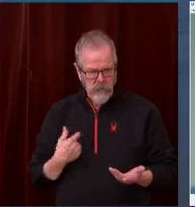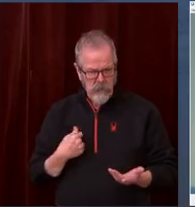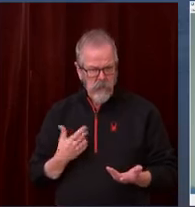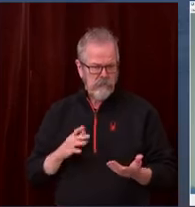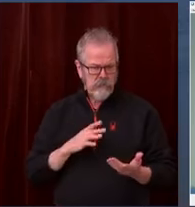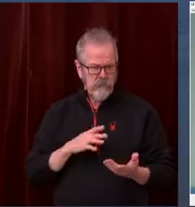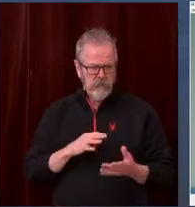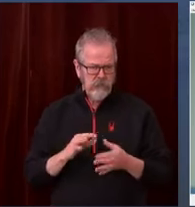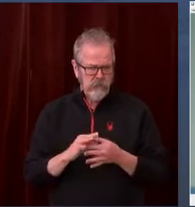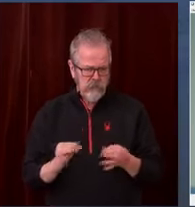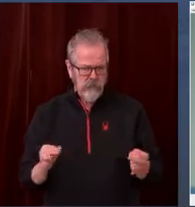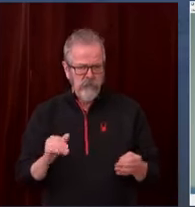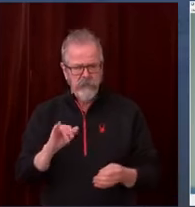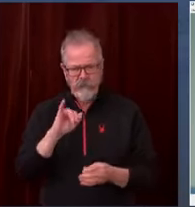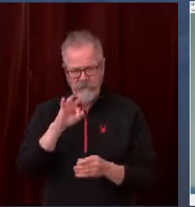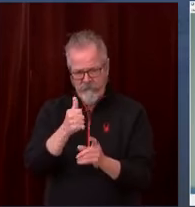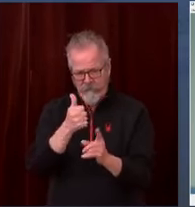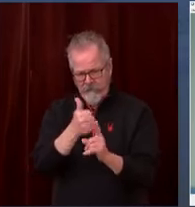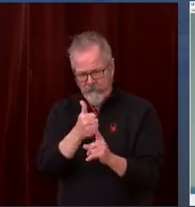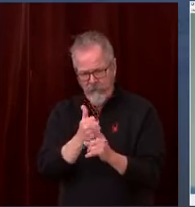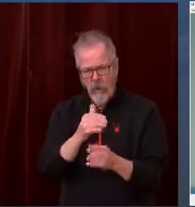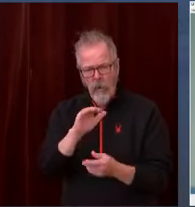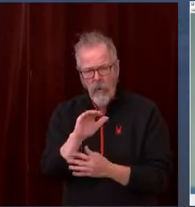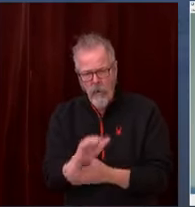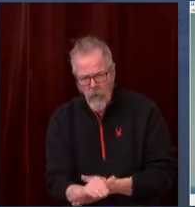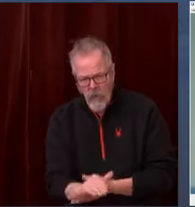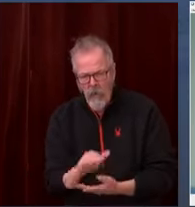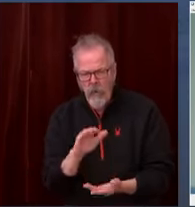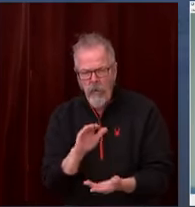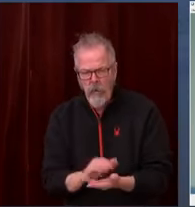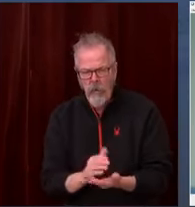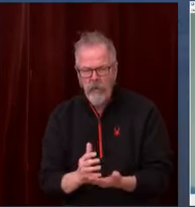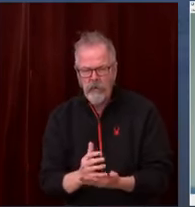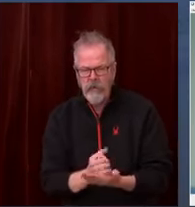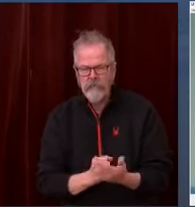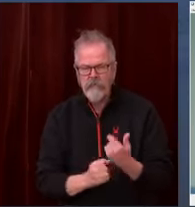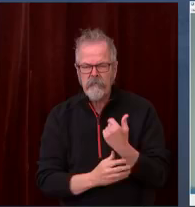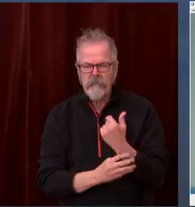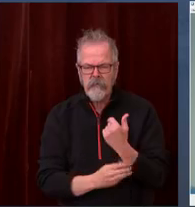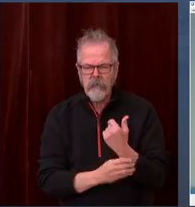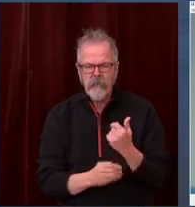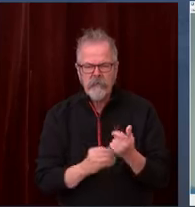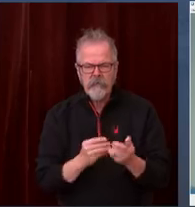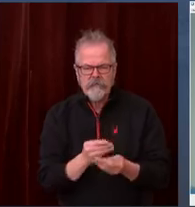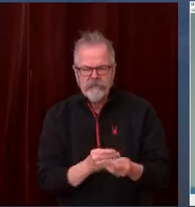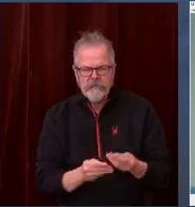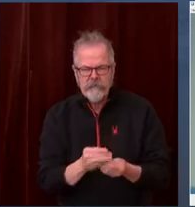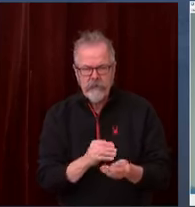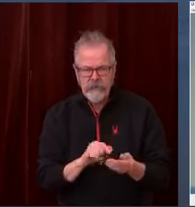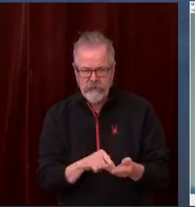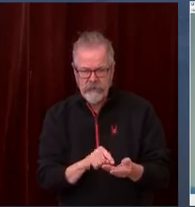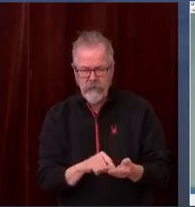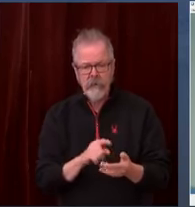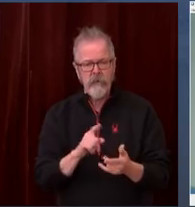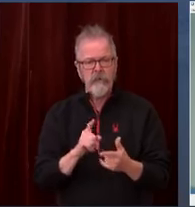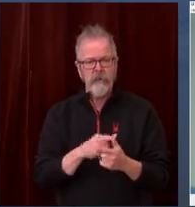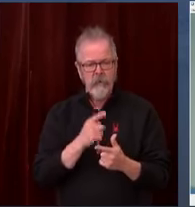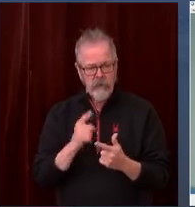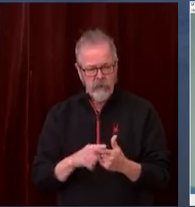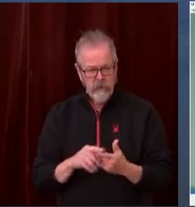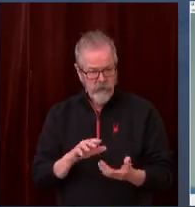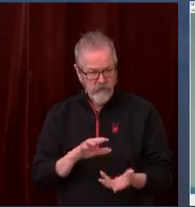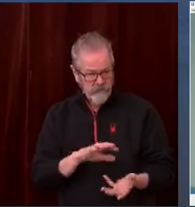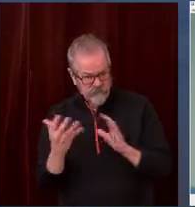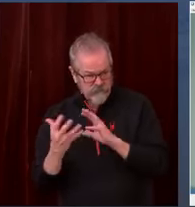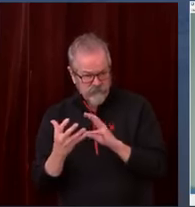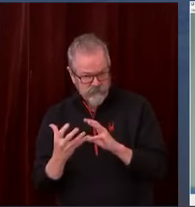income your income has suffered a significant setback and your insurance